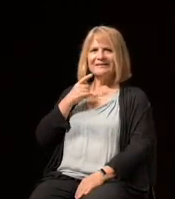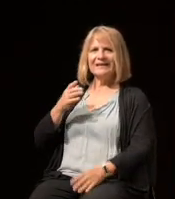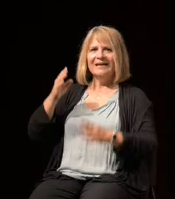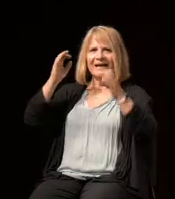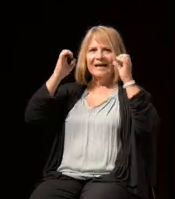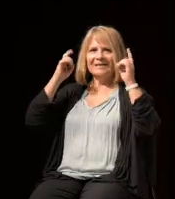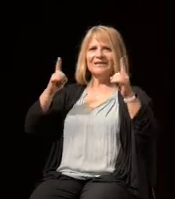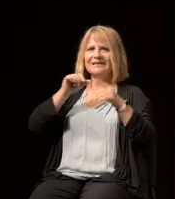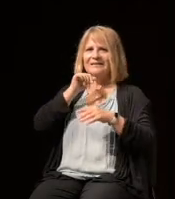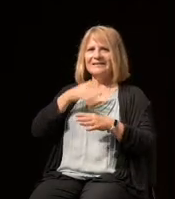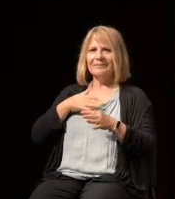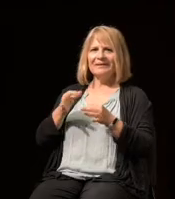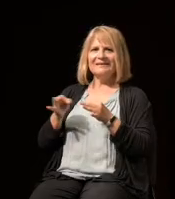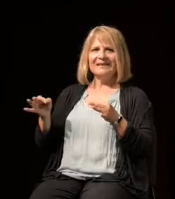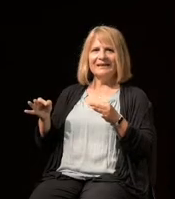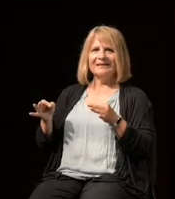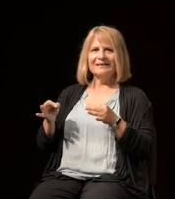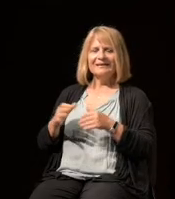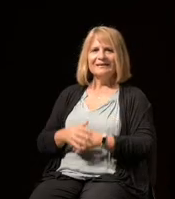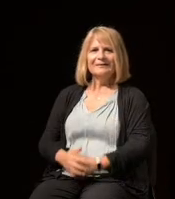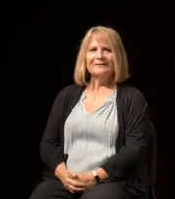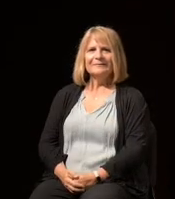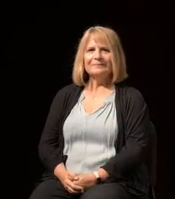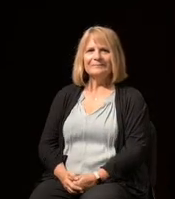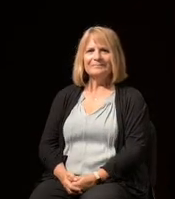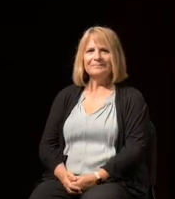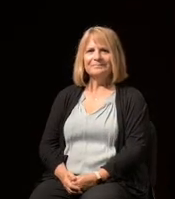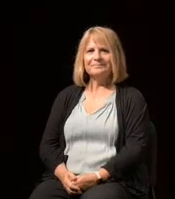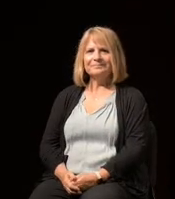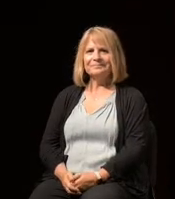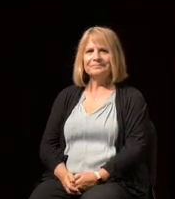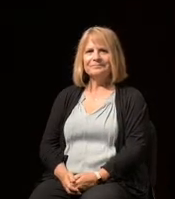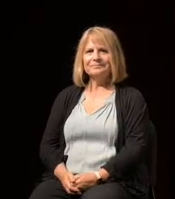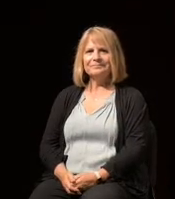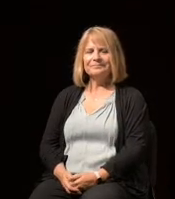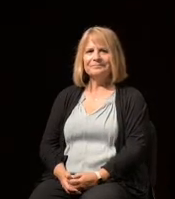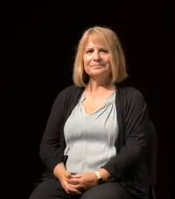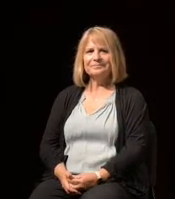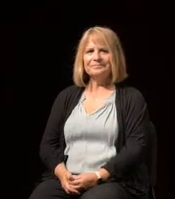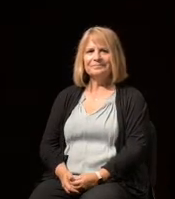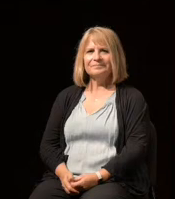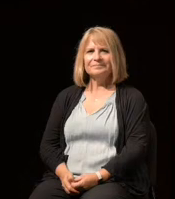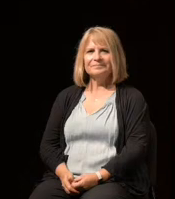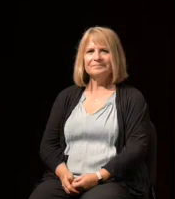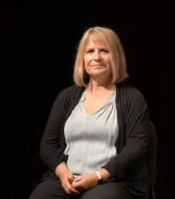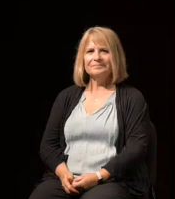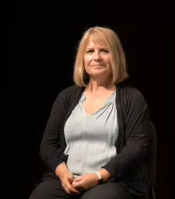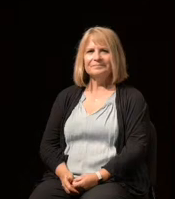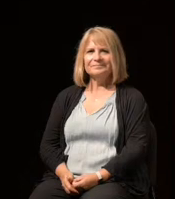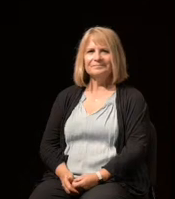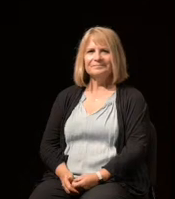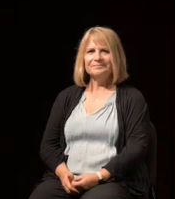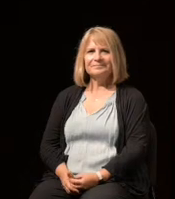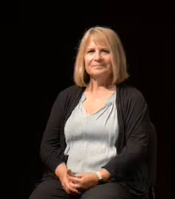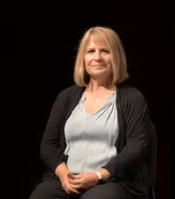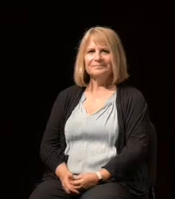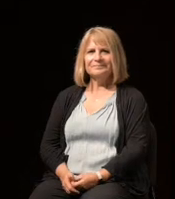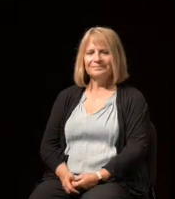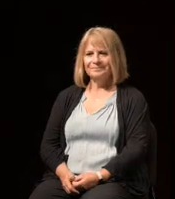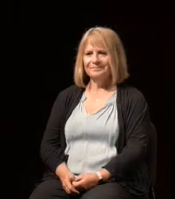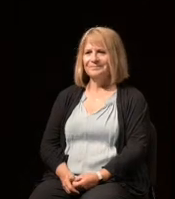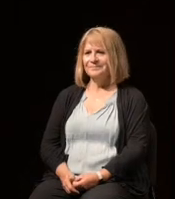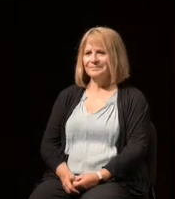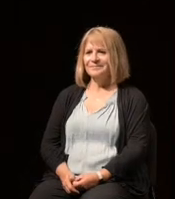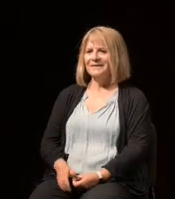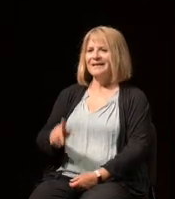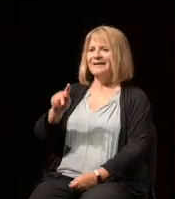education, it's not my statement, he said, but education is elevation. And he said, that's not my statement. I follow somebody on TikTok who tells me to go to school,